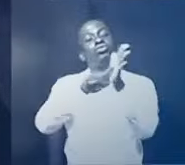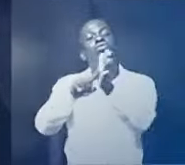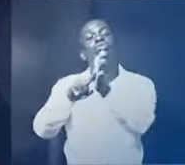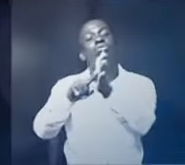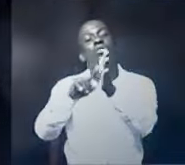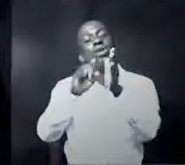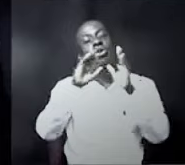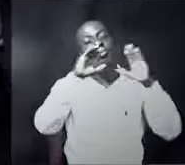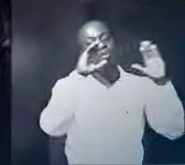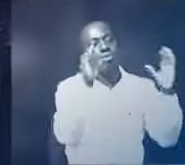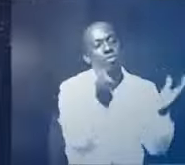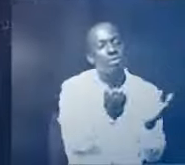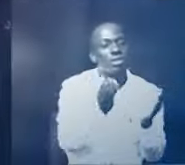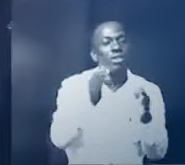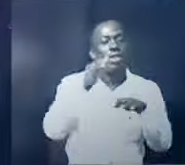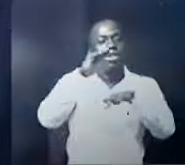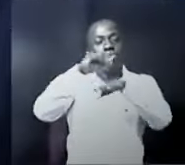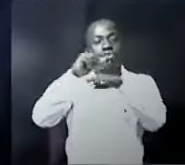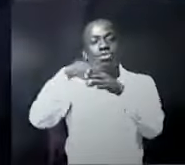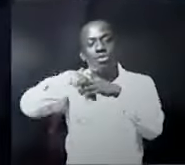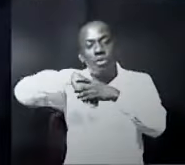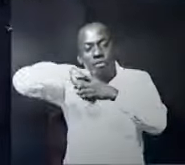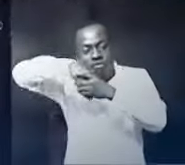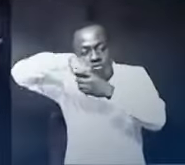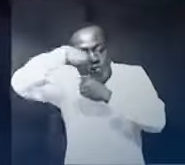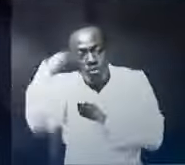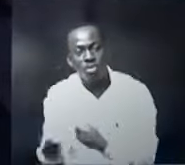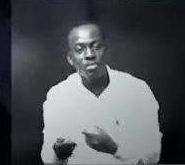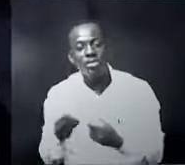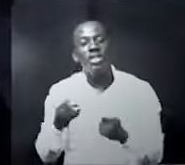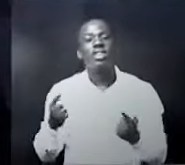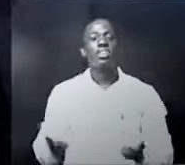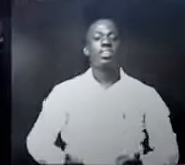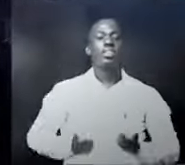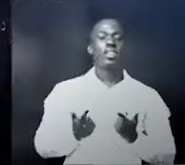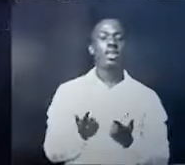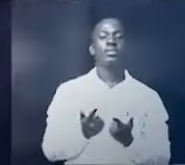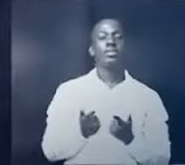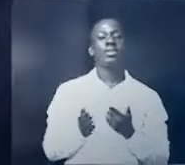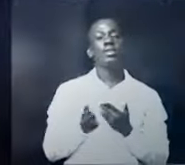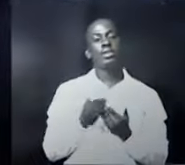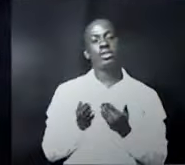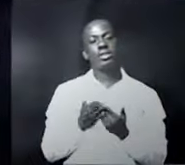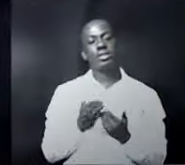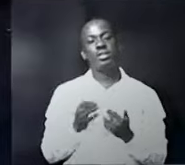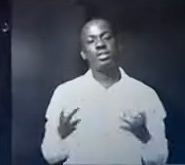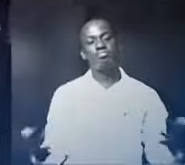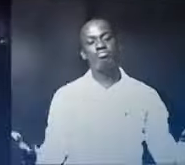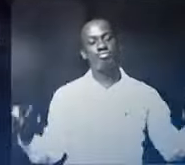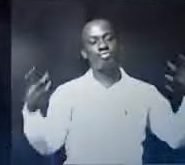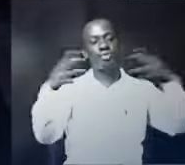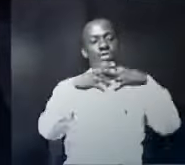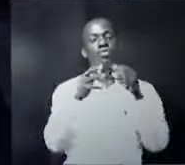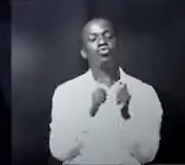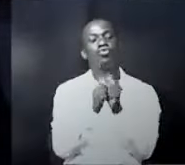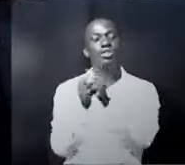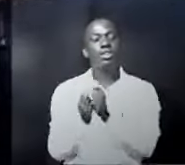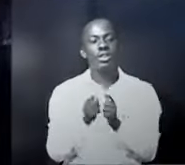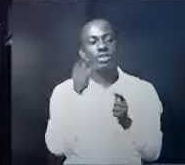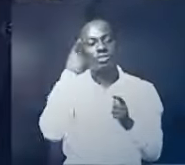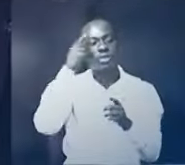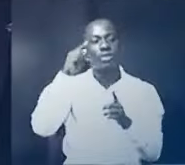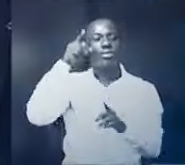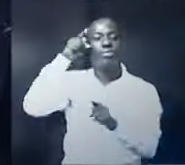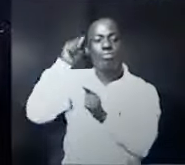together for the purpose of influencing society and giving authority to bring about change in